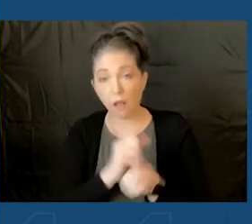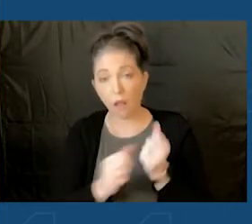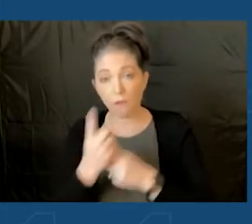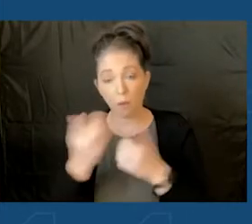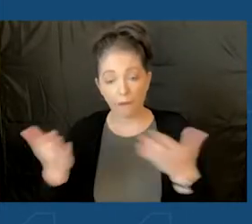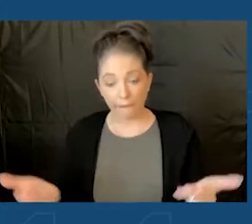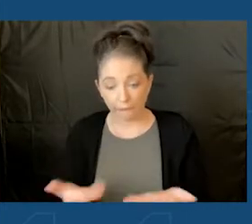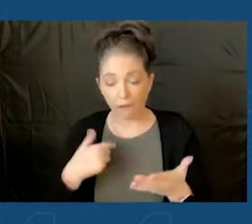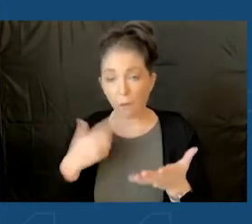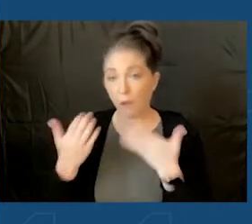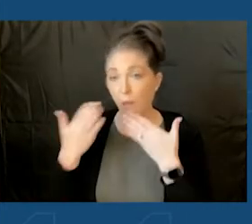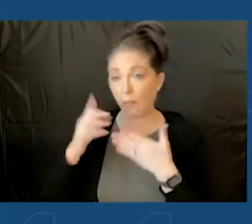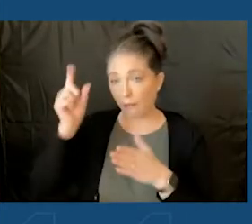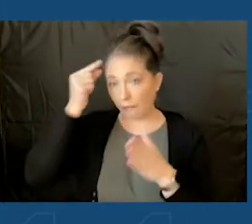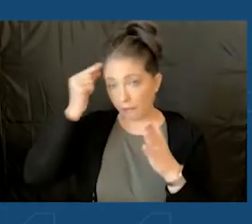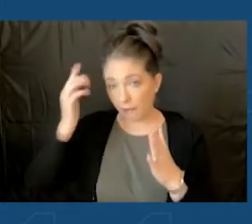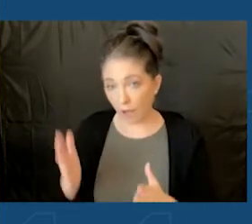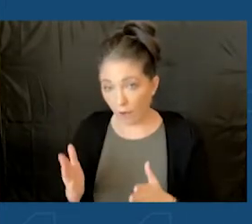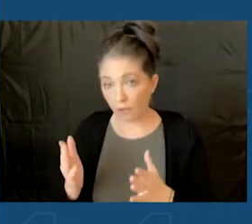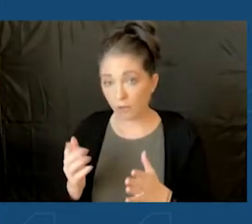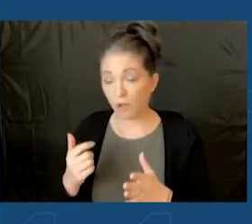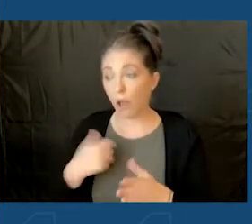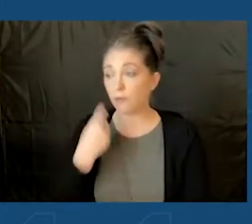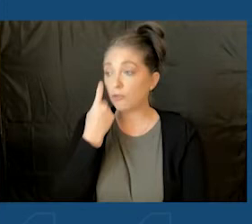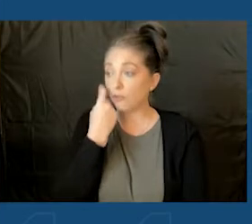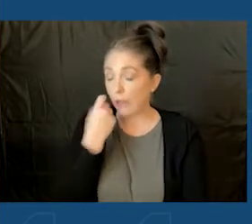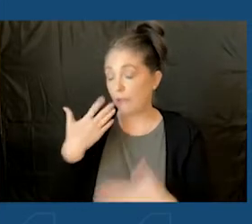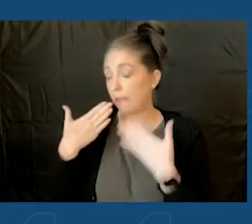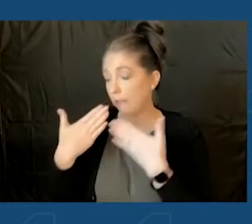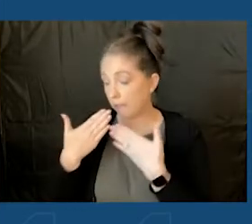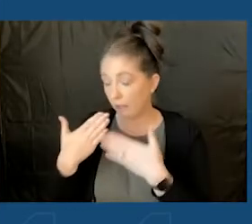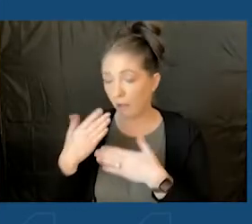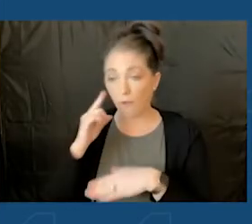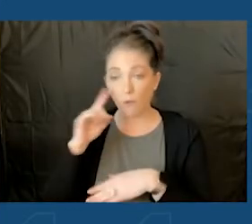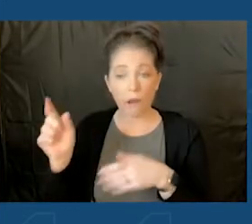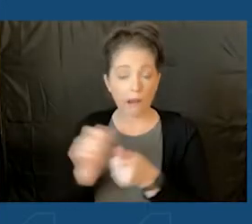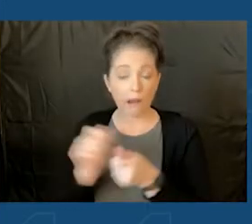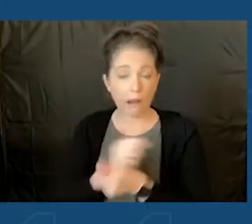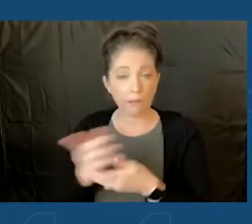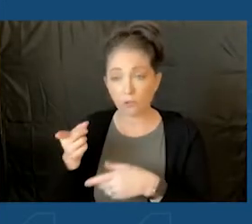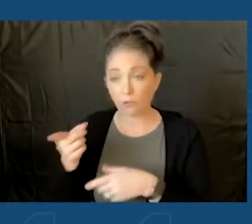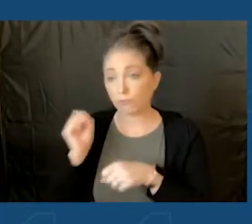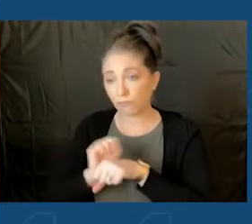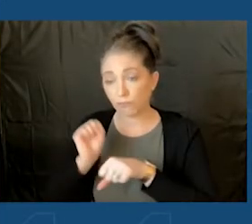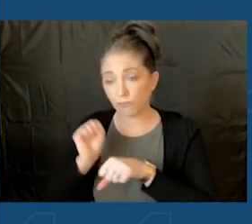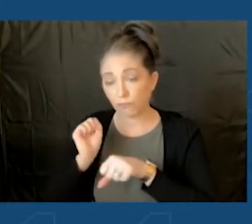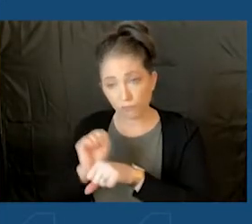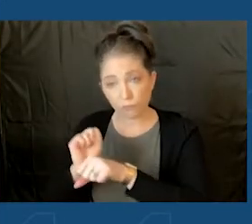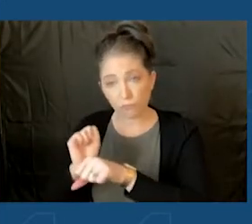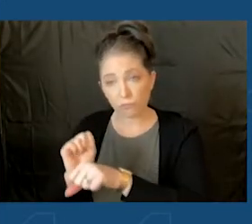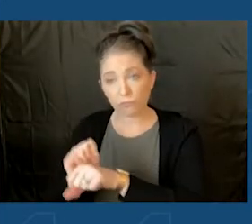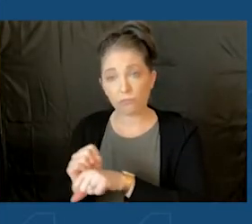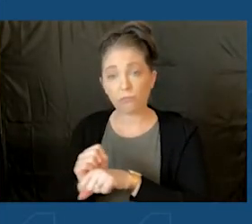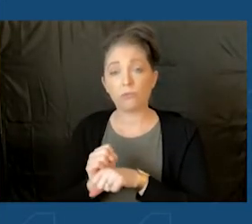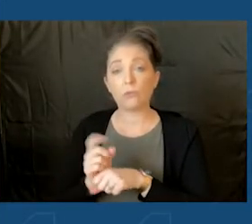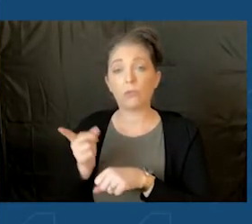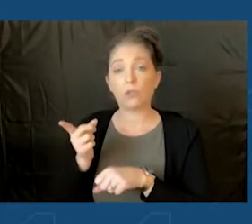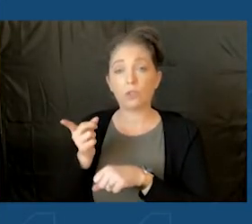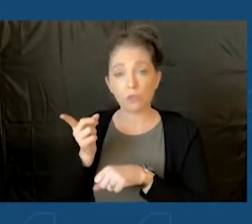thank the governor. In fact, I was just thanking her for everything that she's been doing. She has been a governor that has